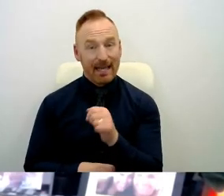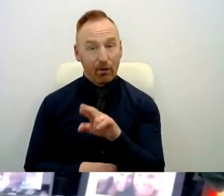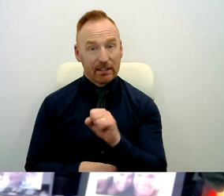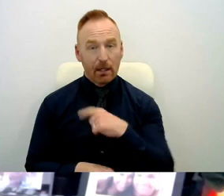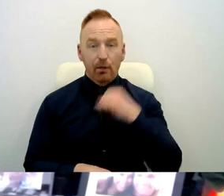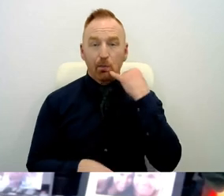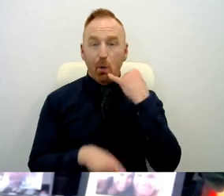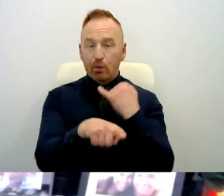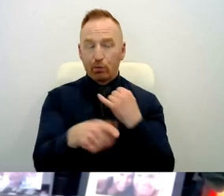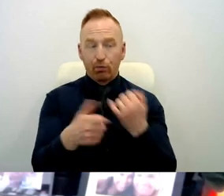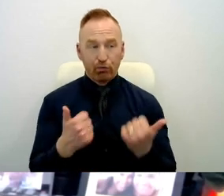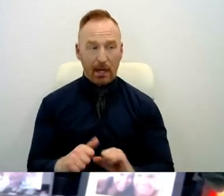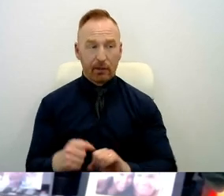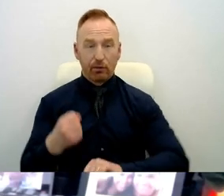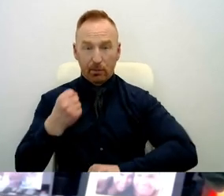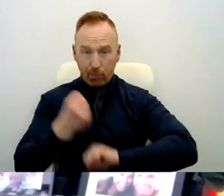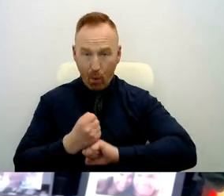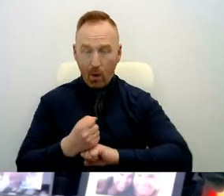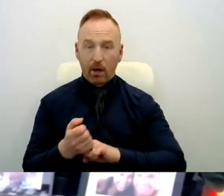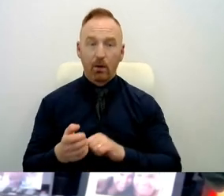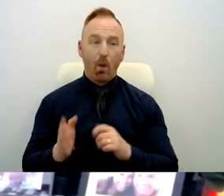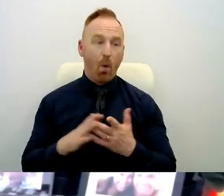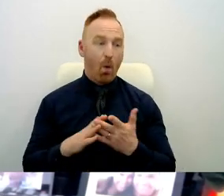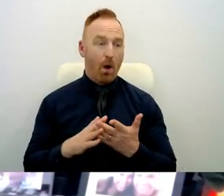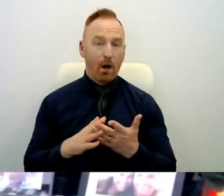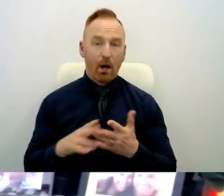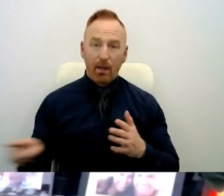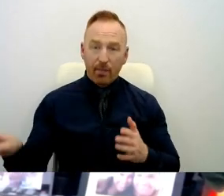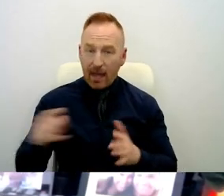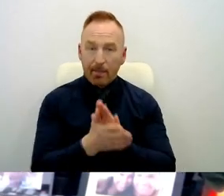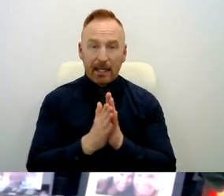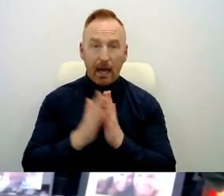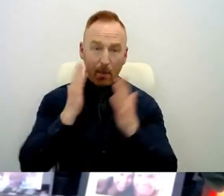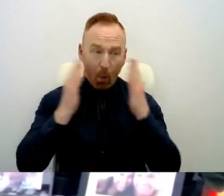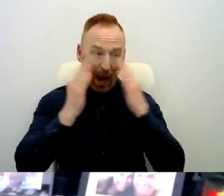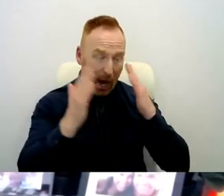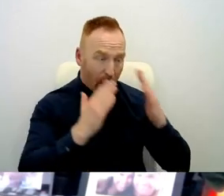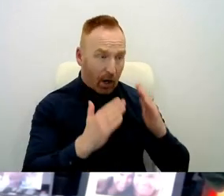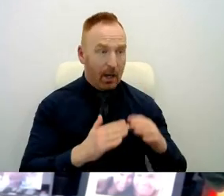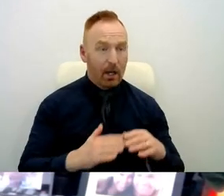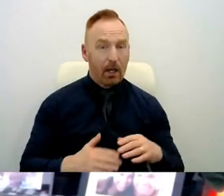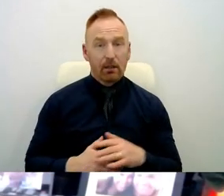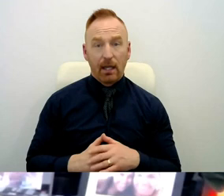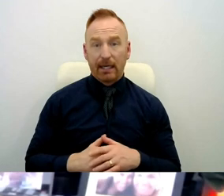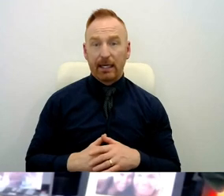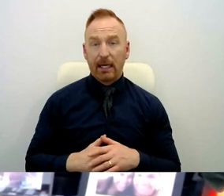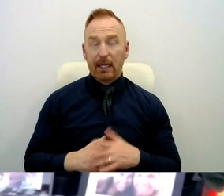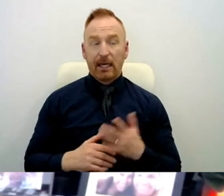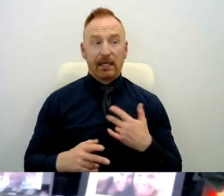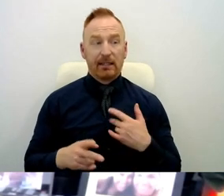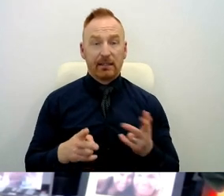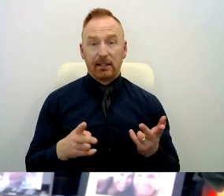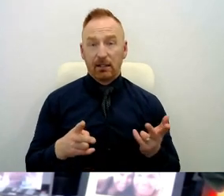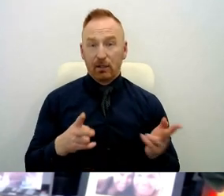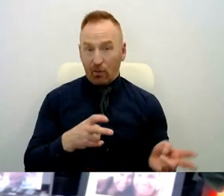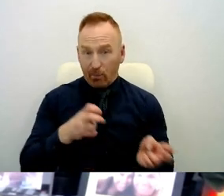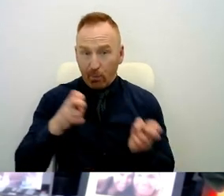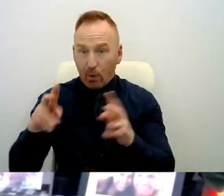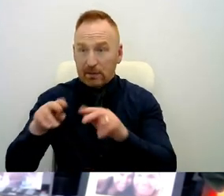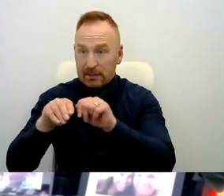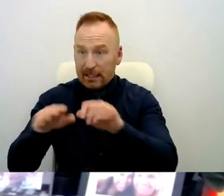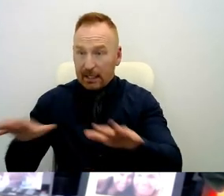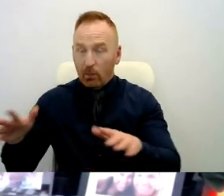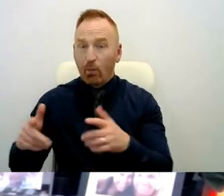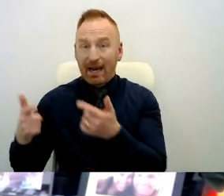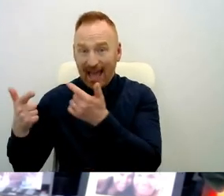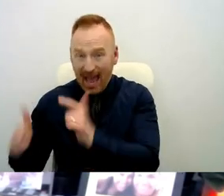more effective when trying to support and make people aware? Is posting posts of what happened more useful than posting what we